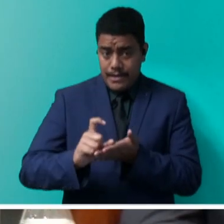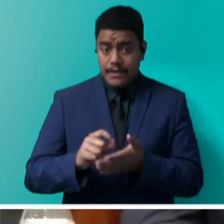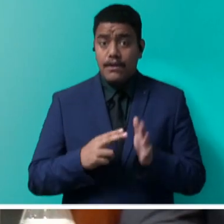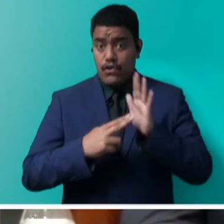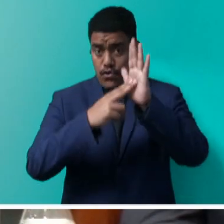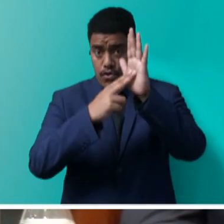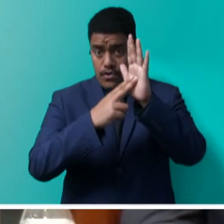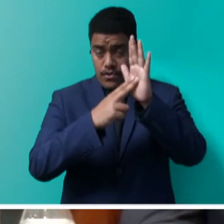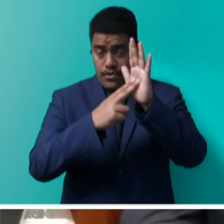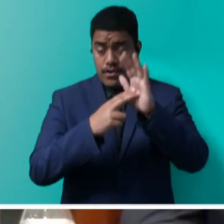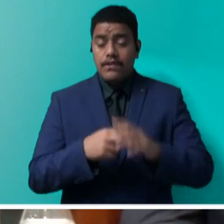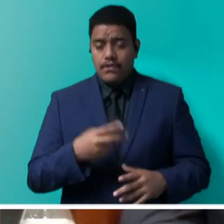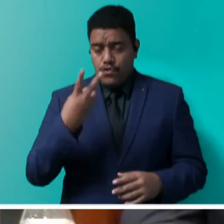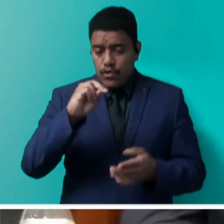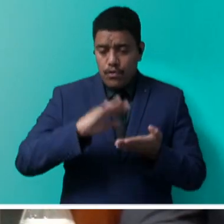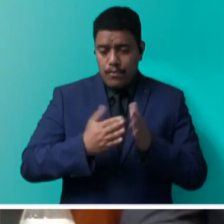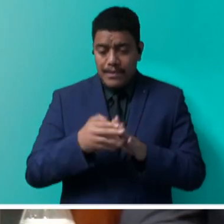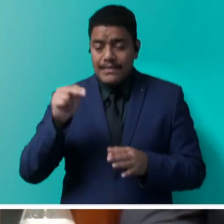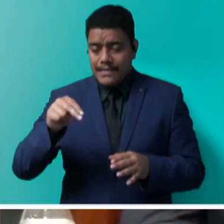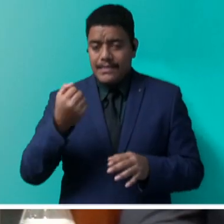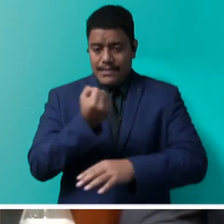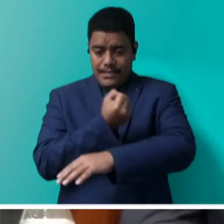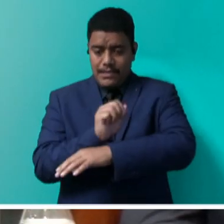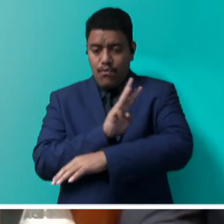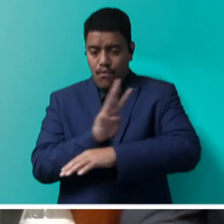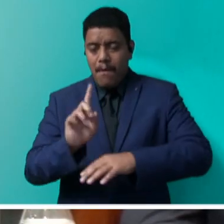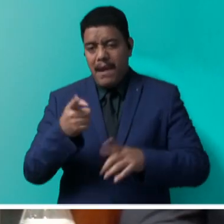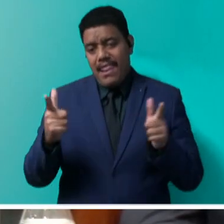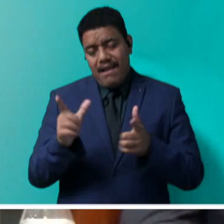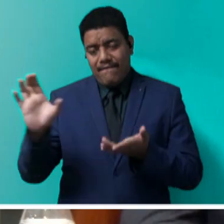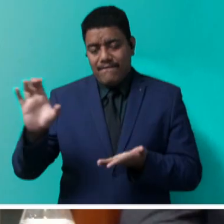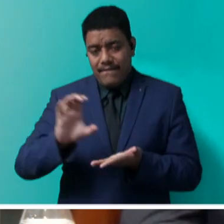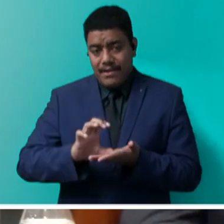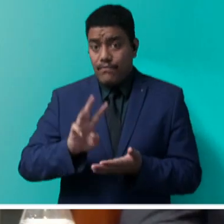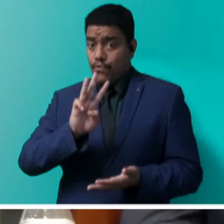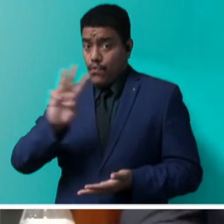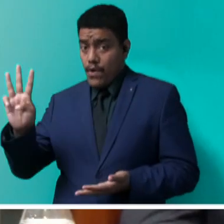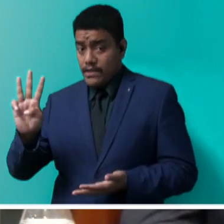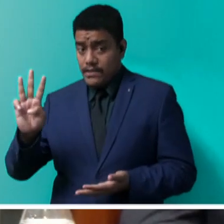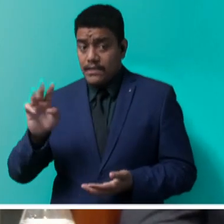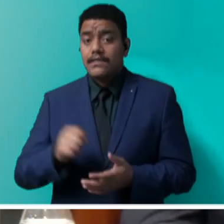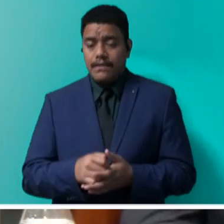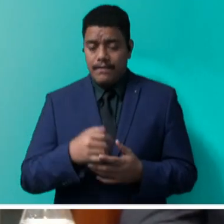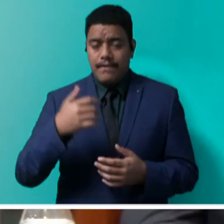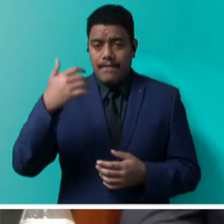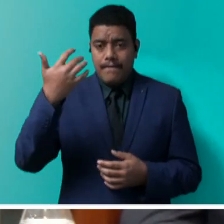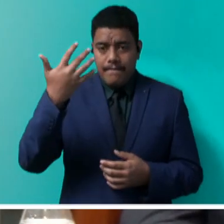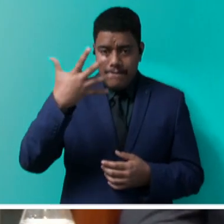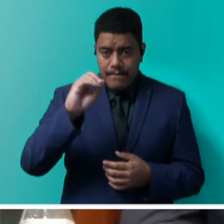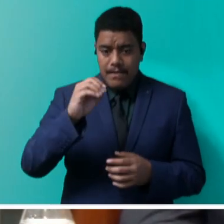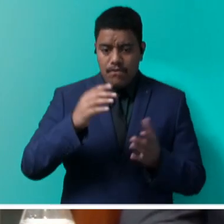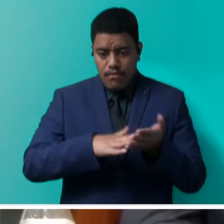Division, 20 communities will need seawall but still lack funding. In the Western Division, 15 communities will